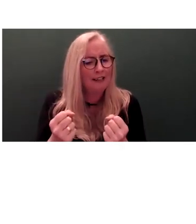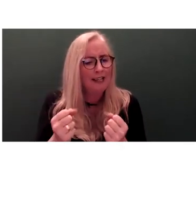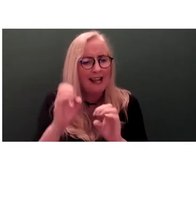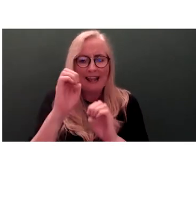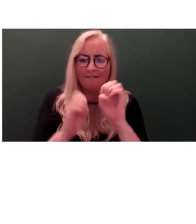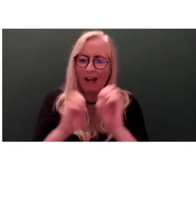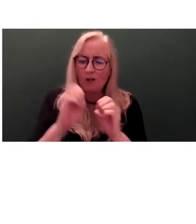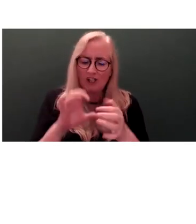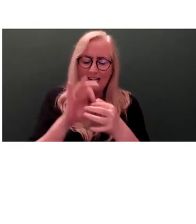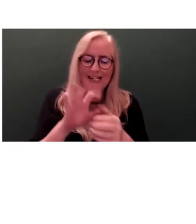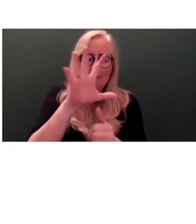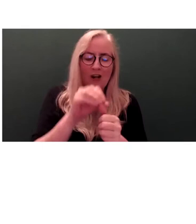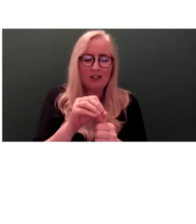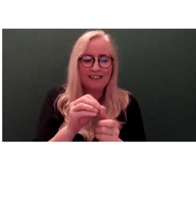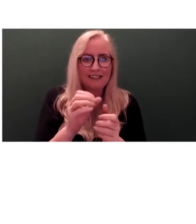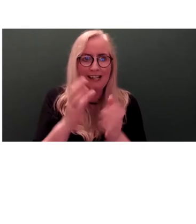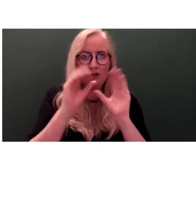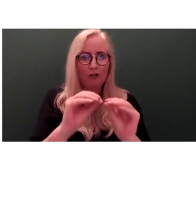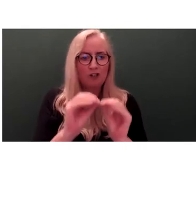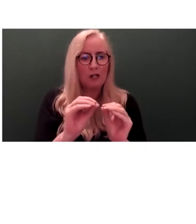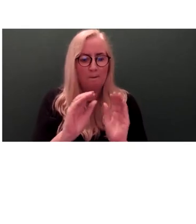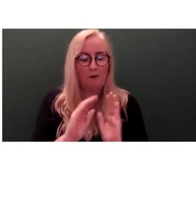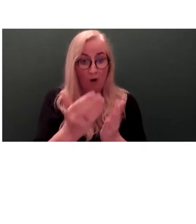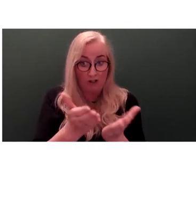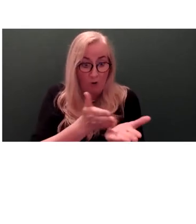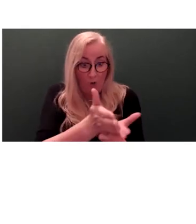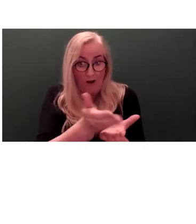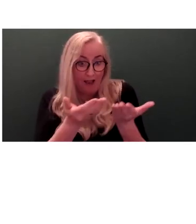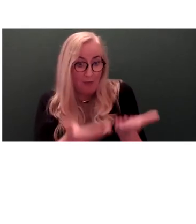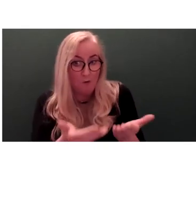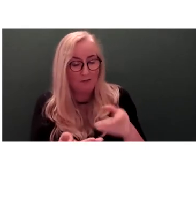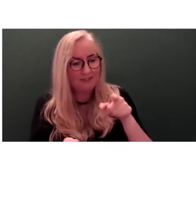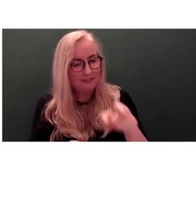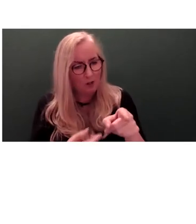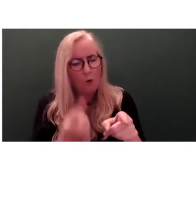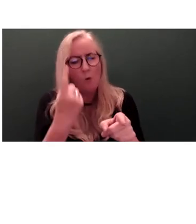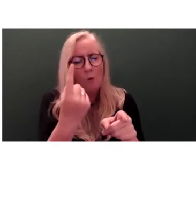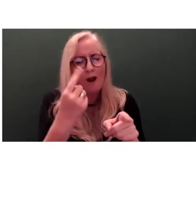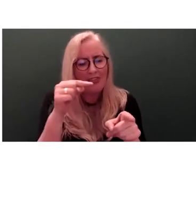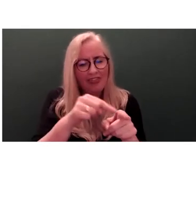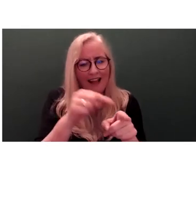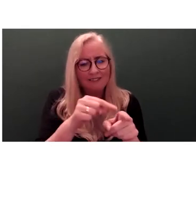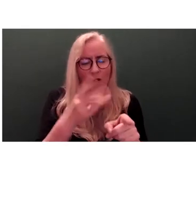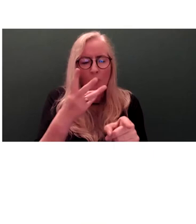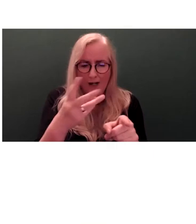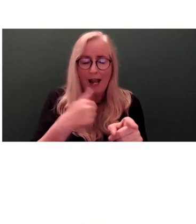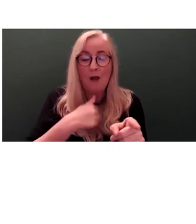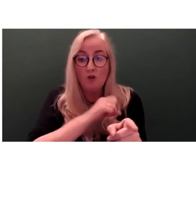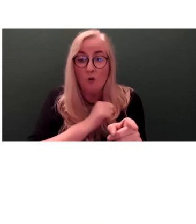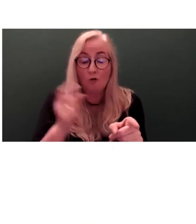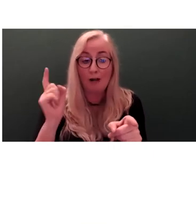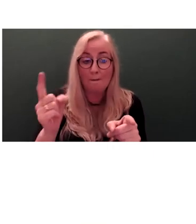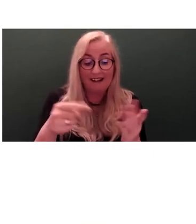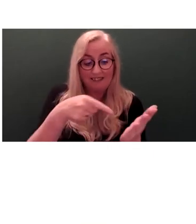specialist training provision in progress at the moment. And I think one of the things that will find and recommend is to